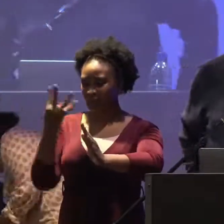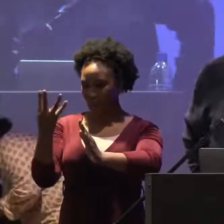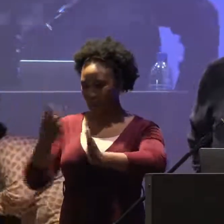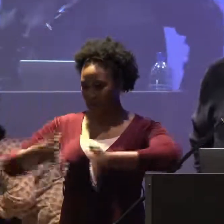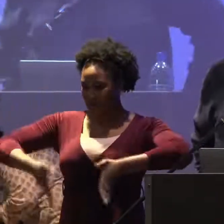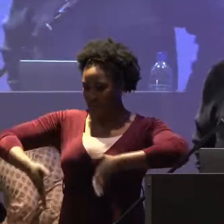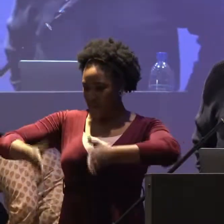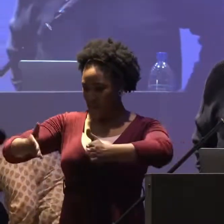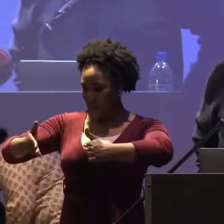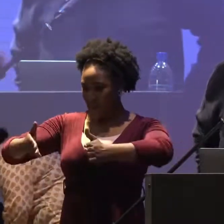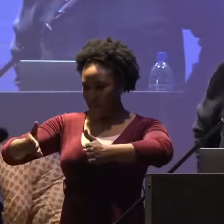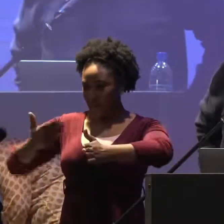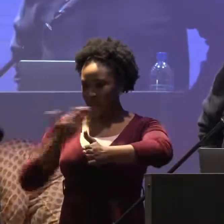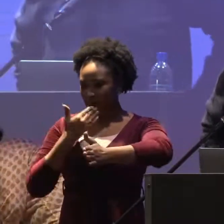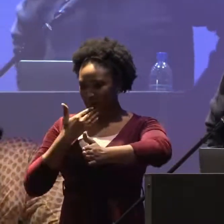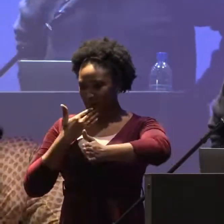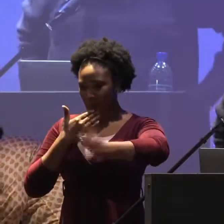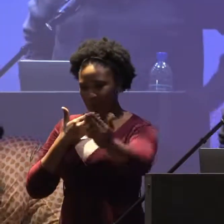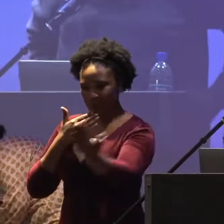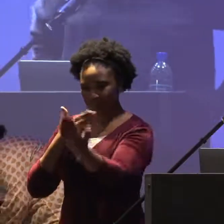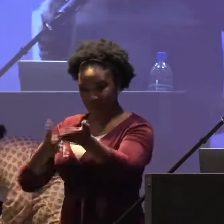in the direction of Mbombela,